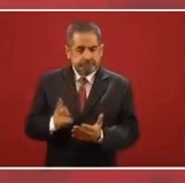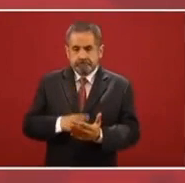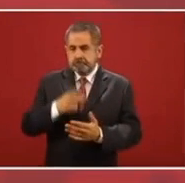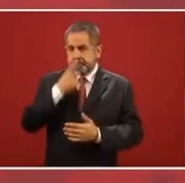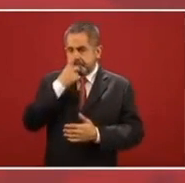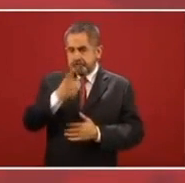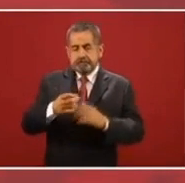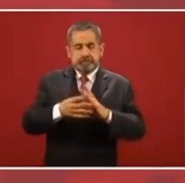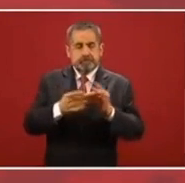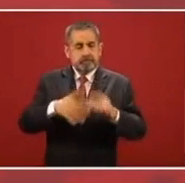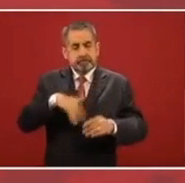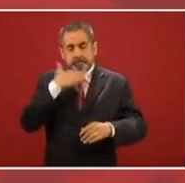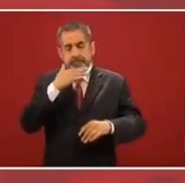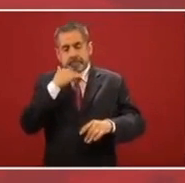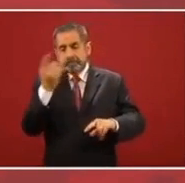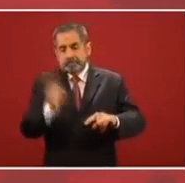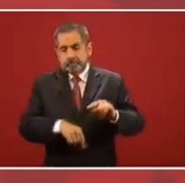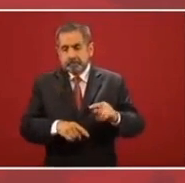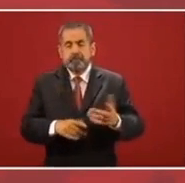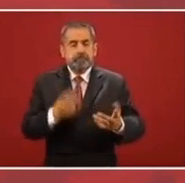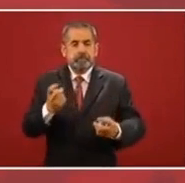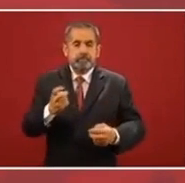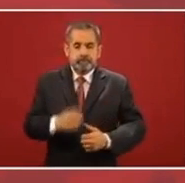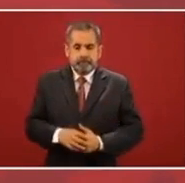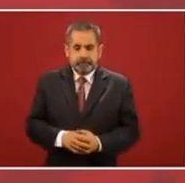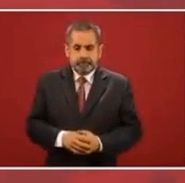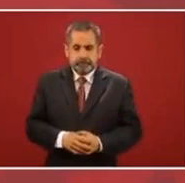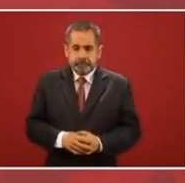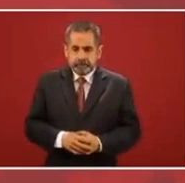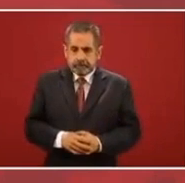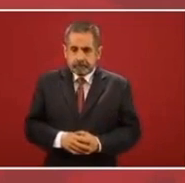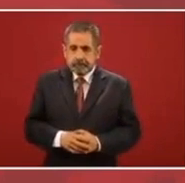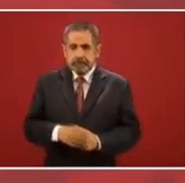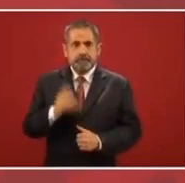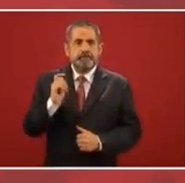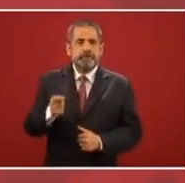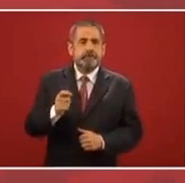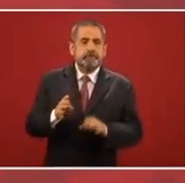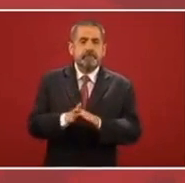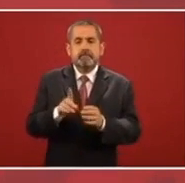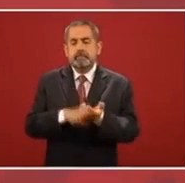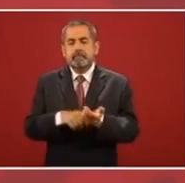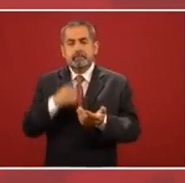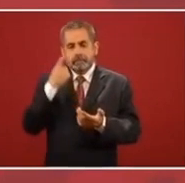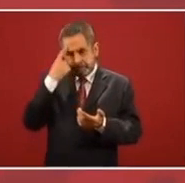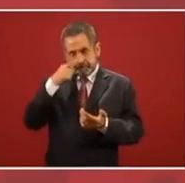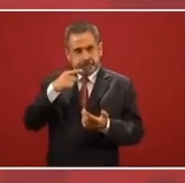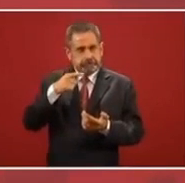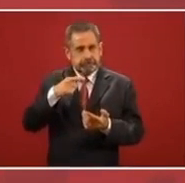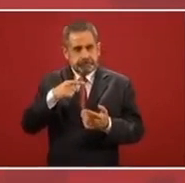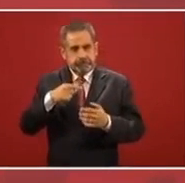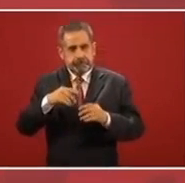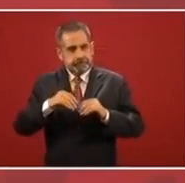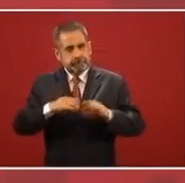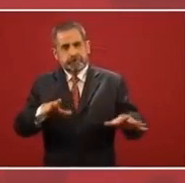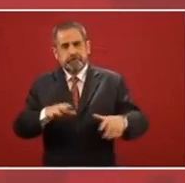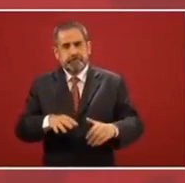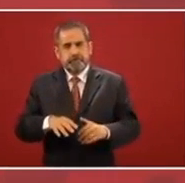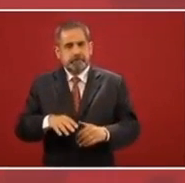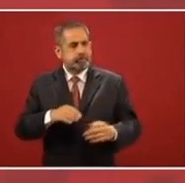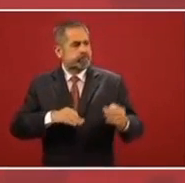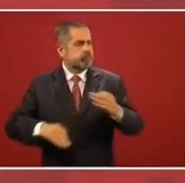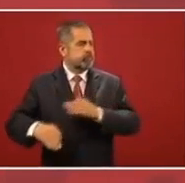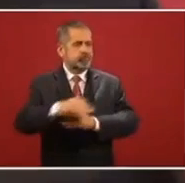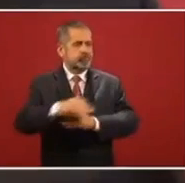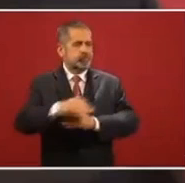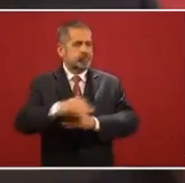en el combate a la corrupción. In combating Y corruption. no solo es para que lo sepa toda la